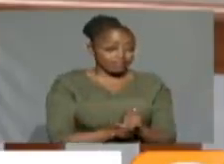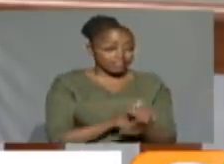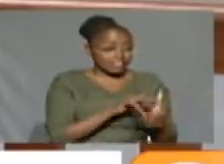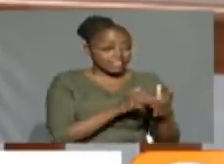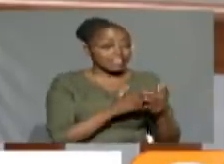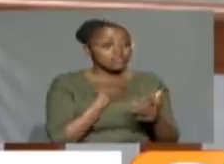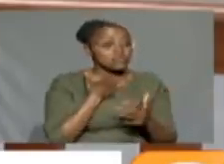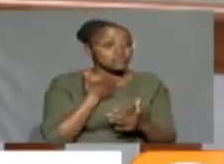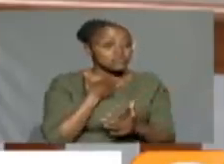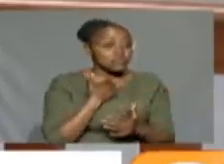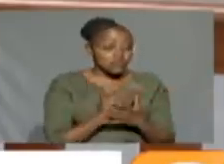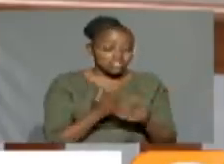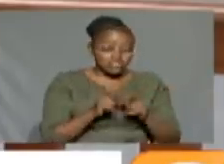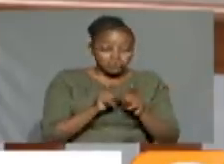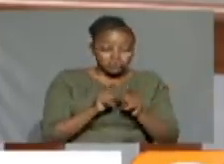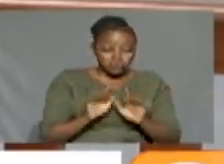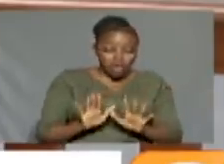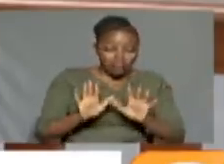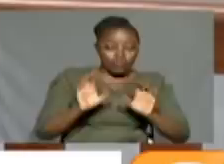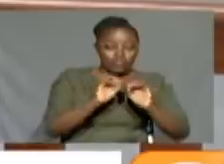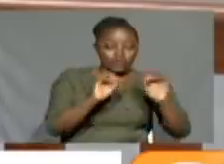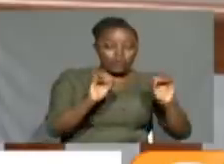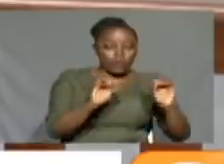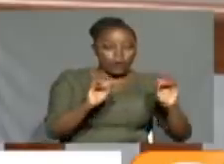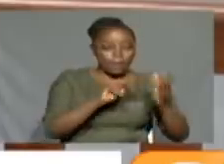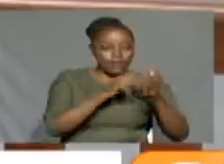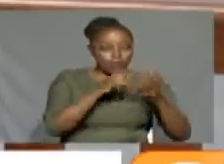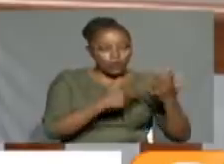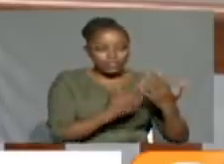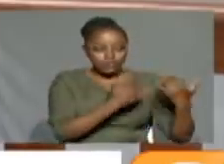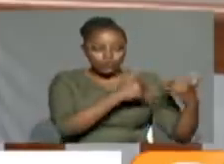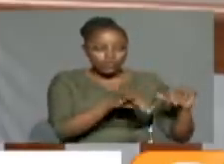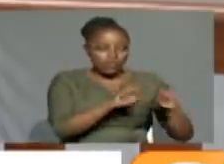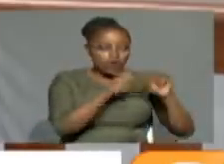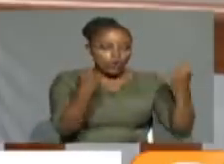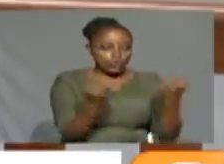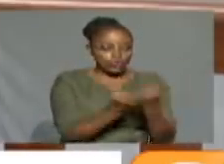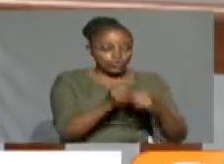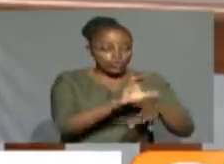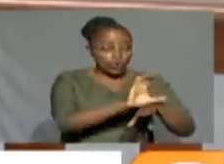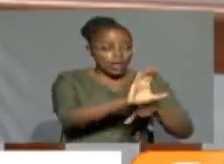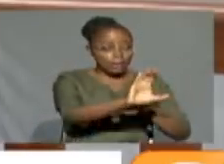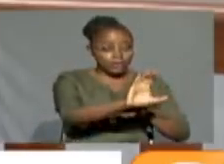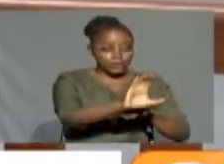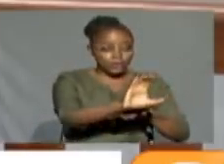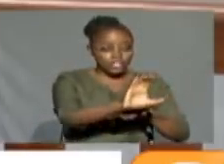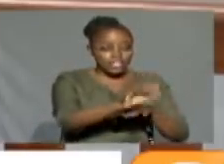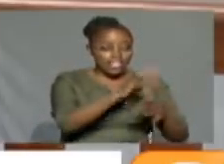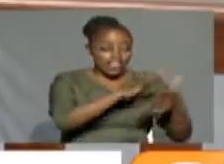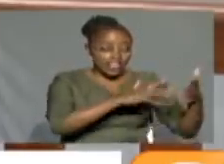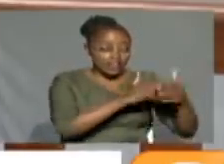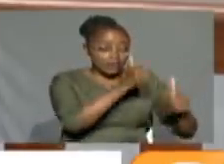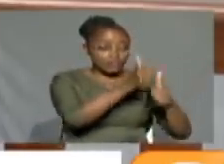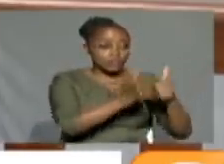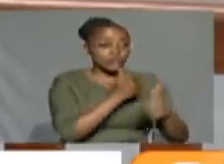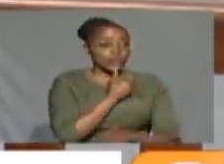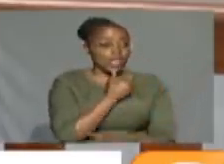don't want to distance themselves. So essentially, we traded on social capital, the network that you